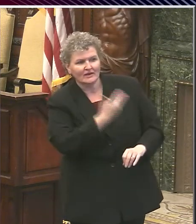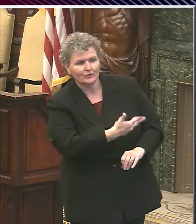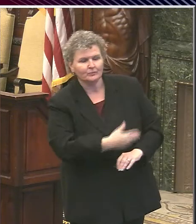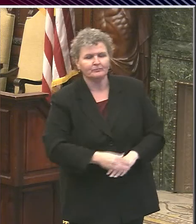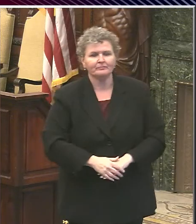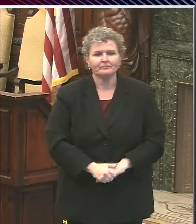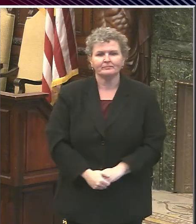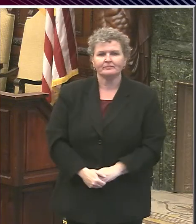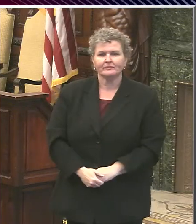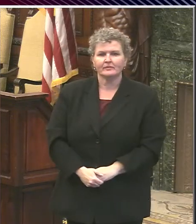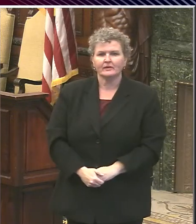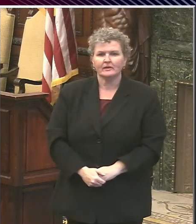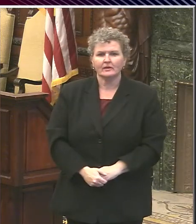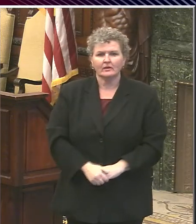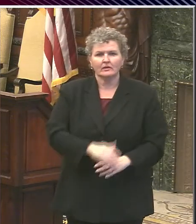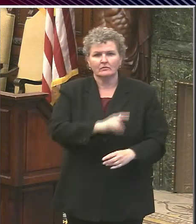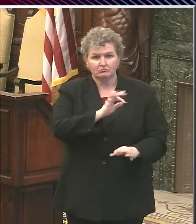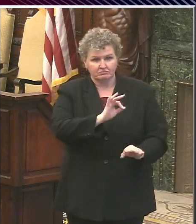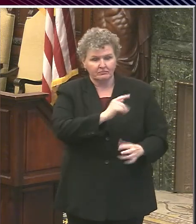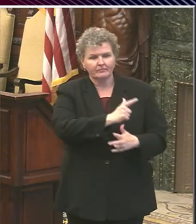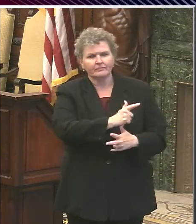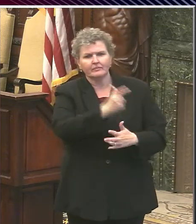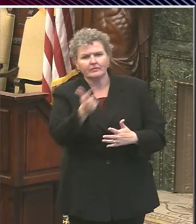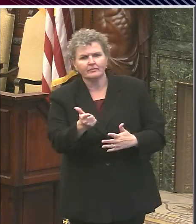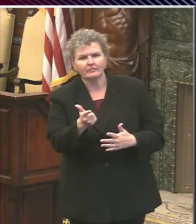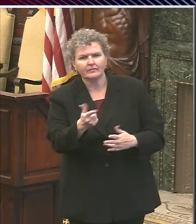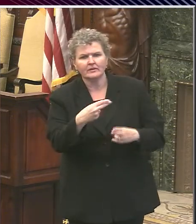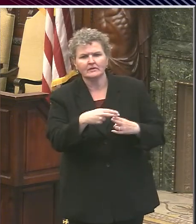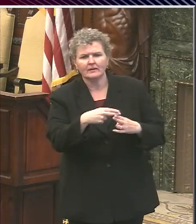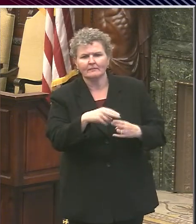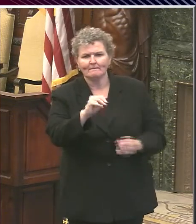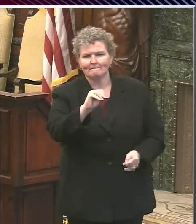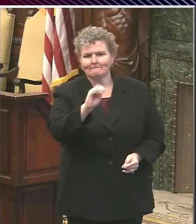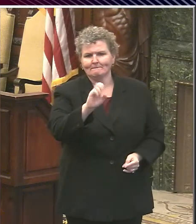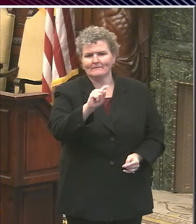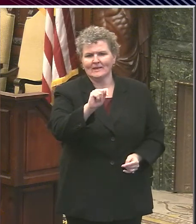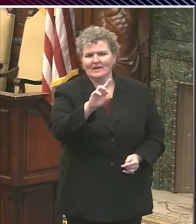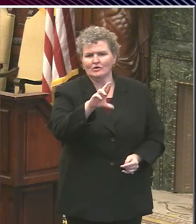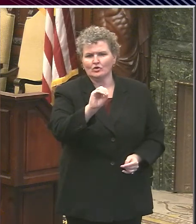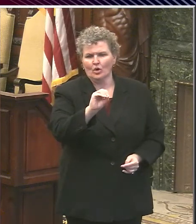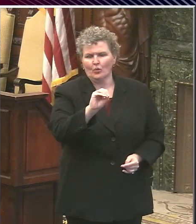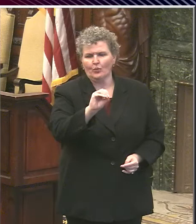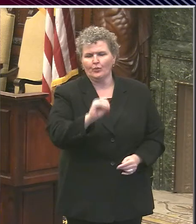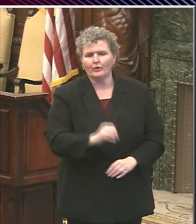Thanks, Laura. We're going to go now to Jack Tomsick with Metro.